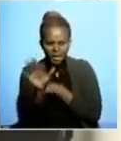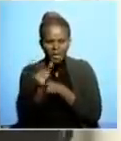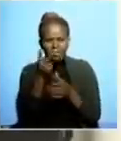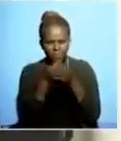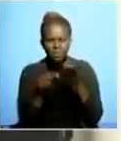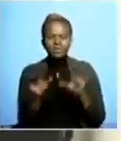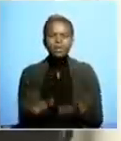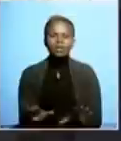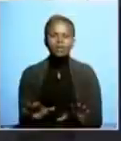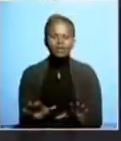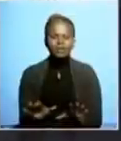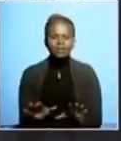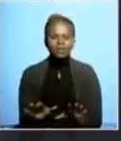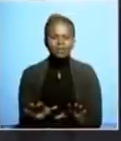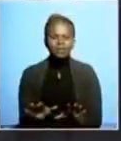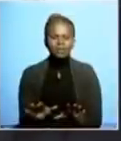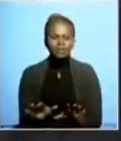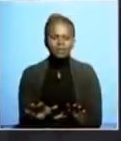here.